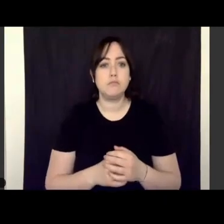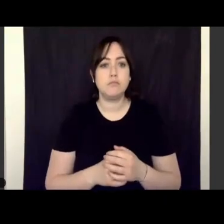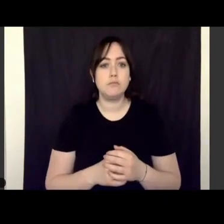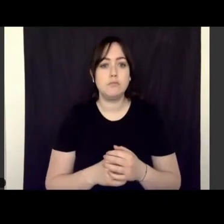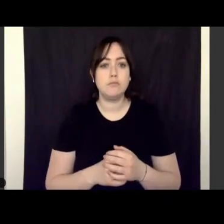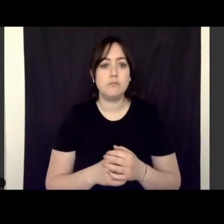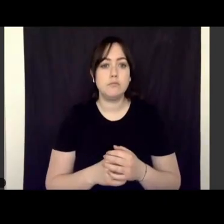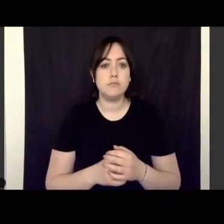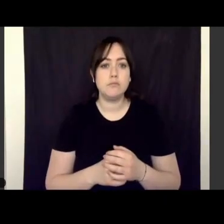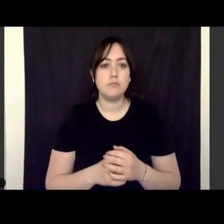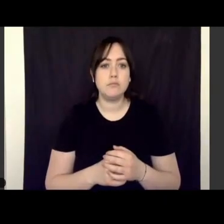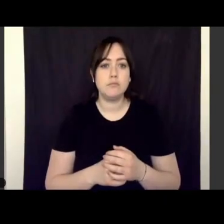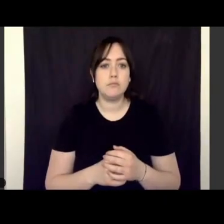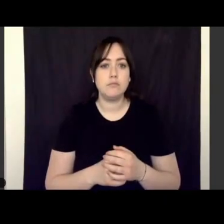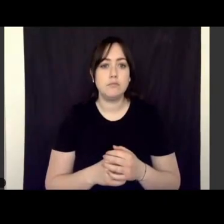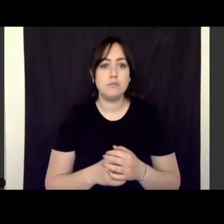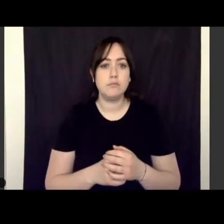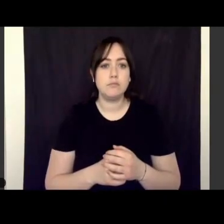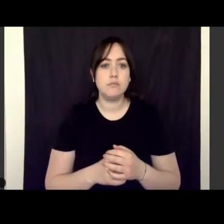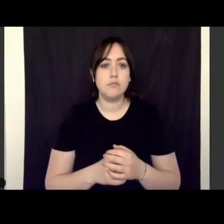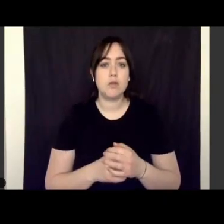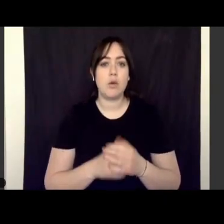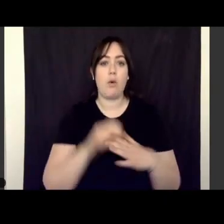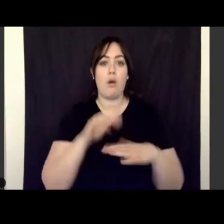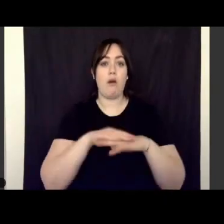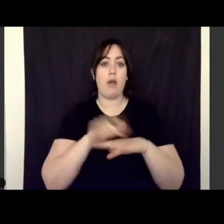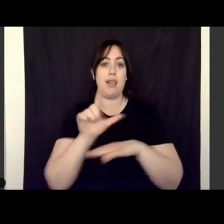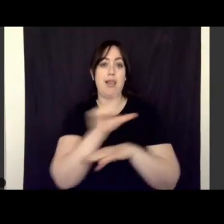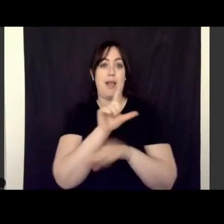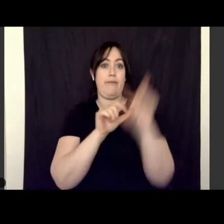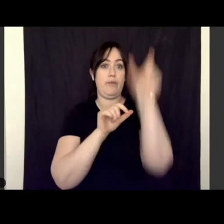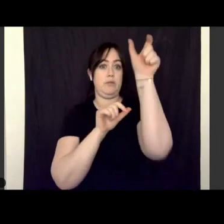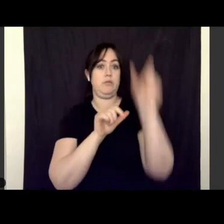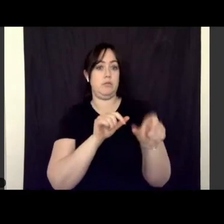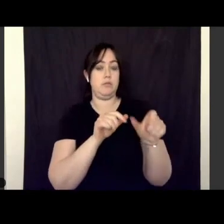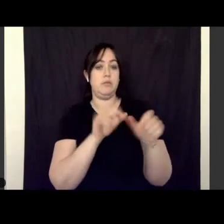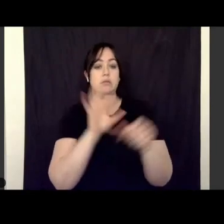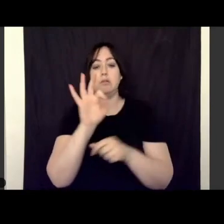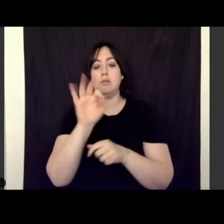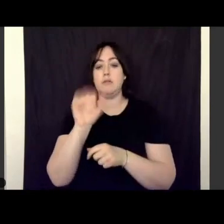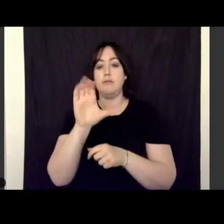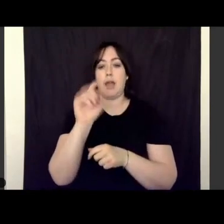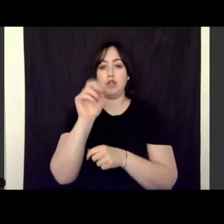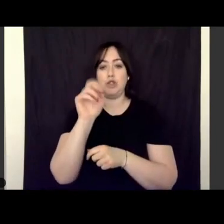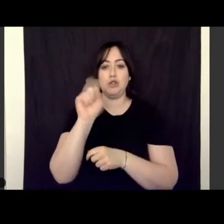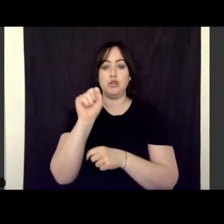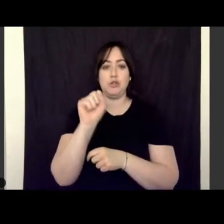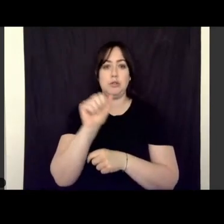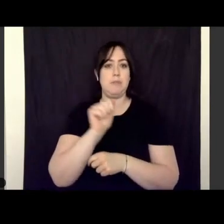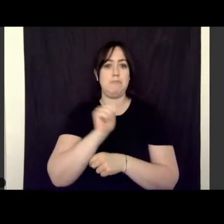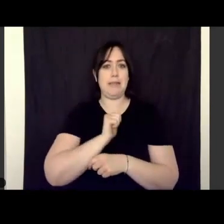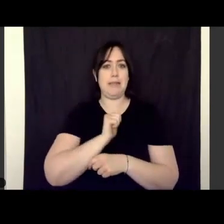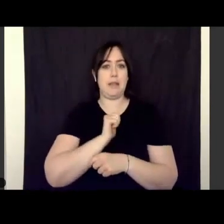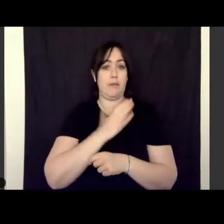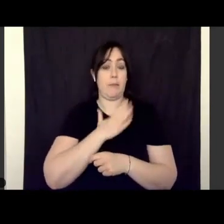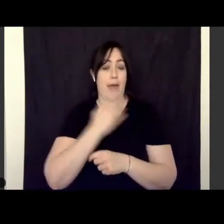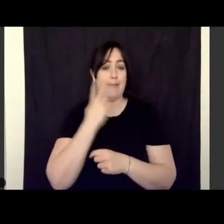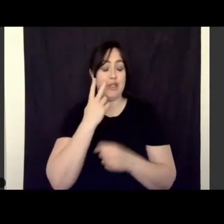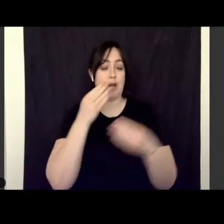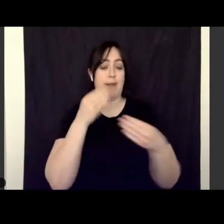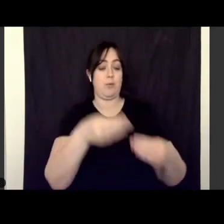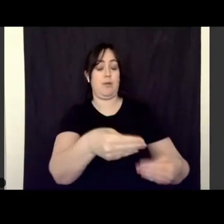of factors, which, given my level of seeing, I have to move my screen away from me. The first